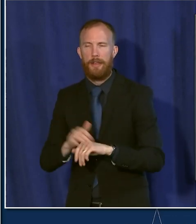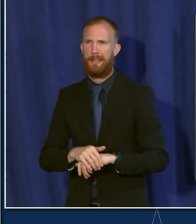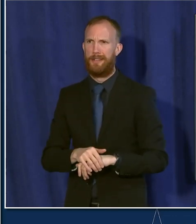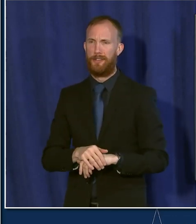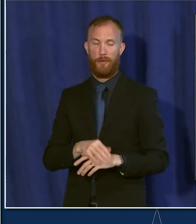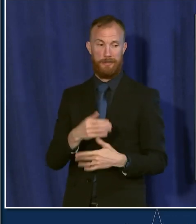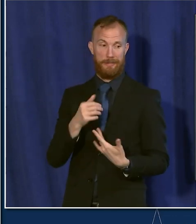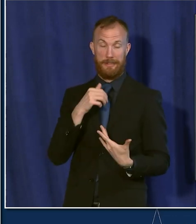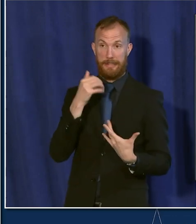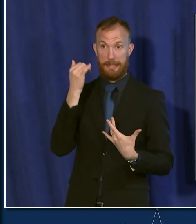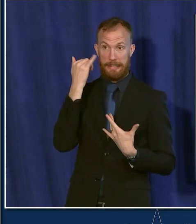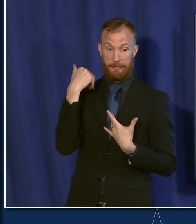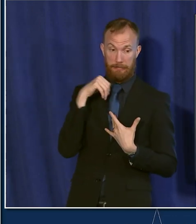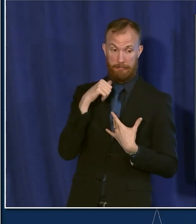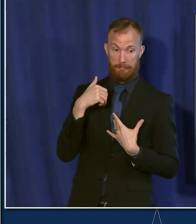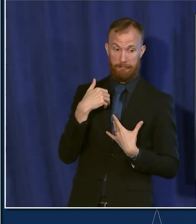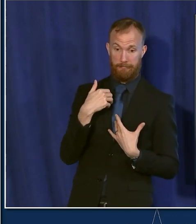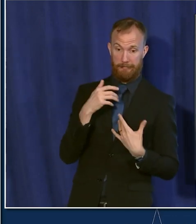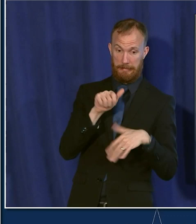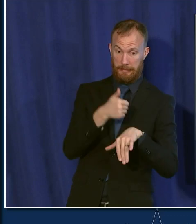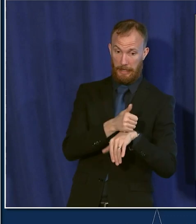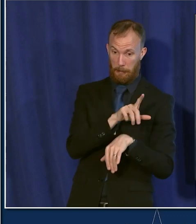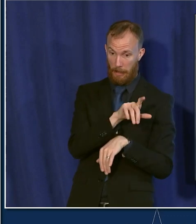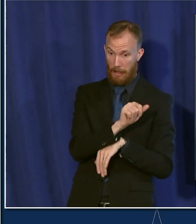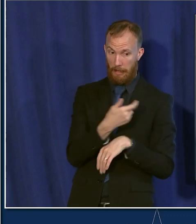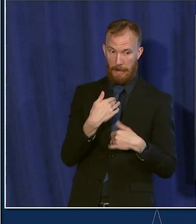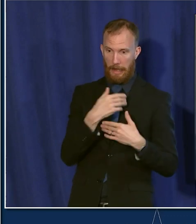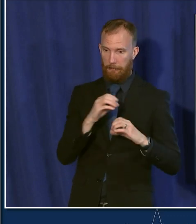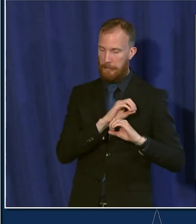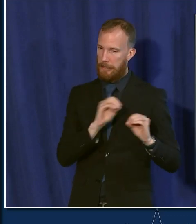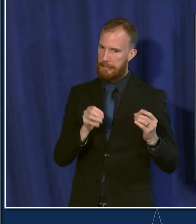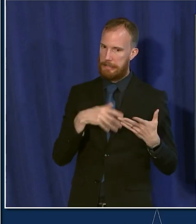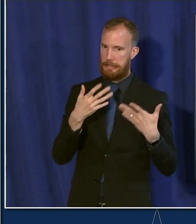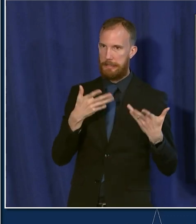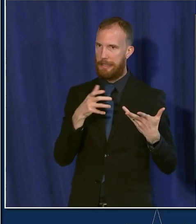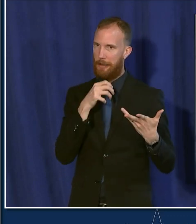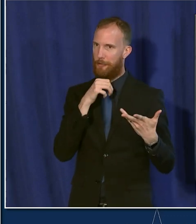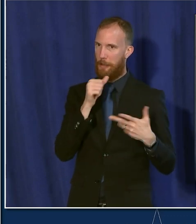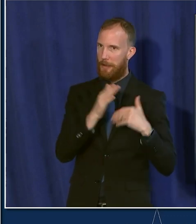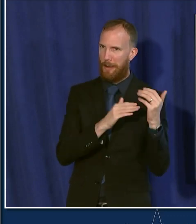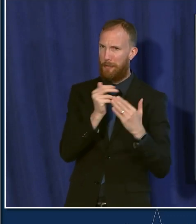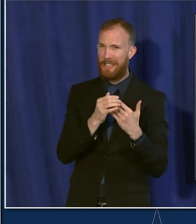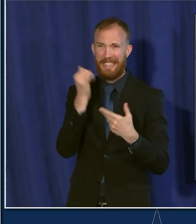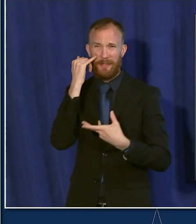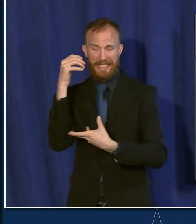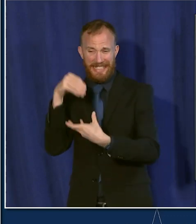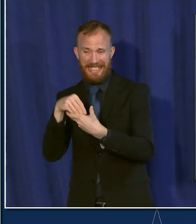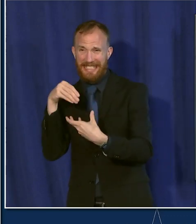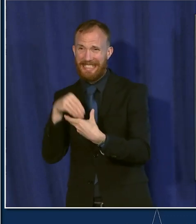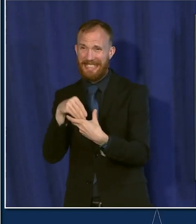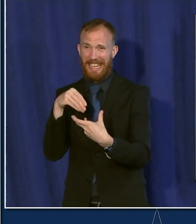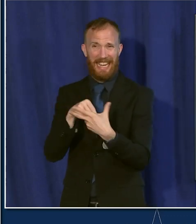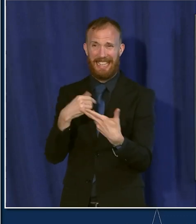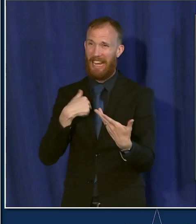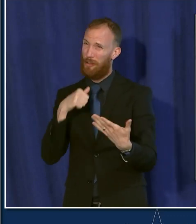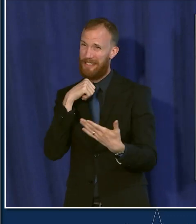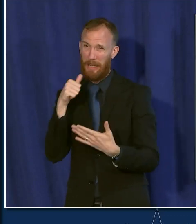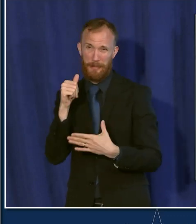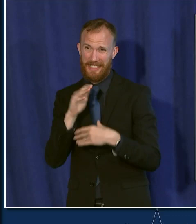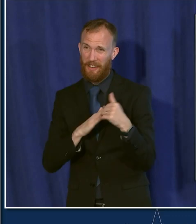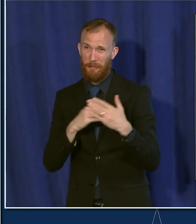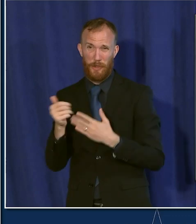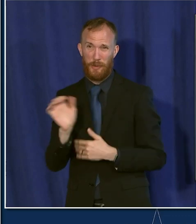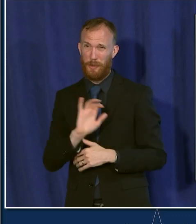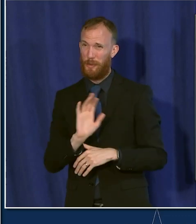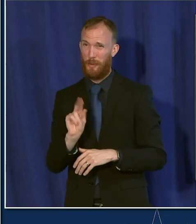COVID protocols in place. I don't think I would feel comfortable if this were an indoor event either. And I frankly don't think I would feel comfortable if we were sitting in Louisiana